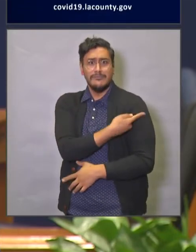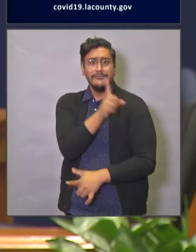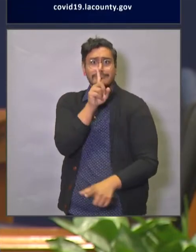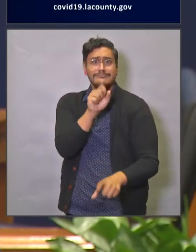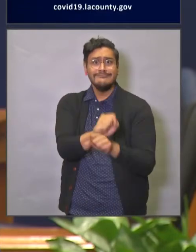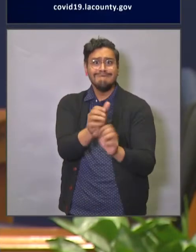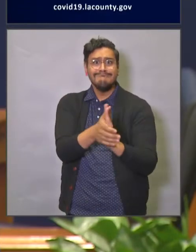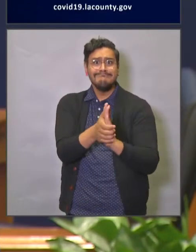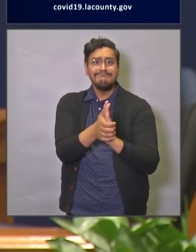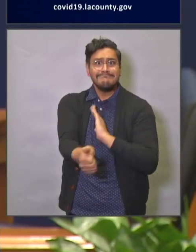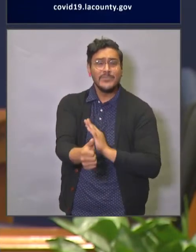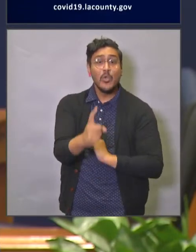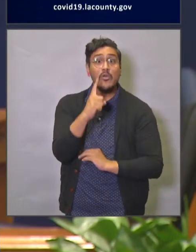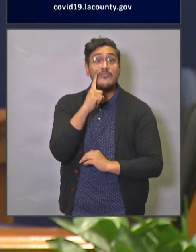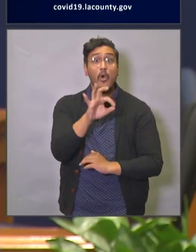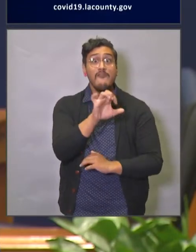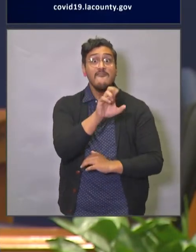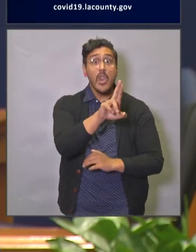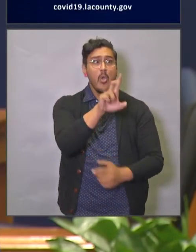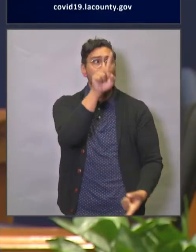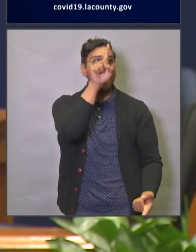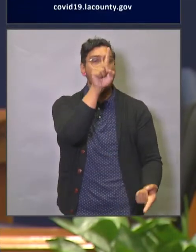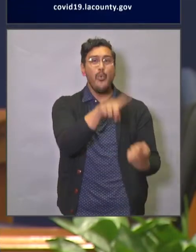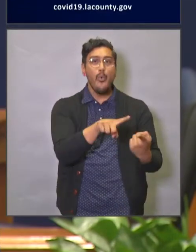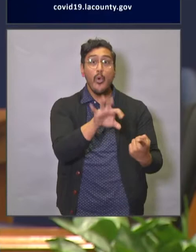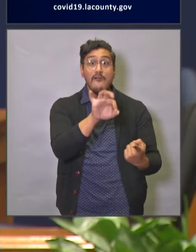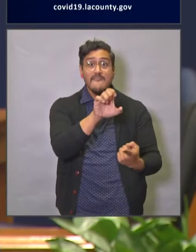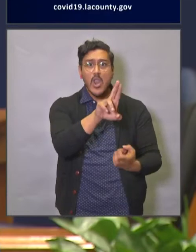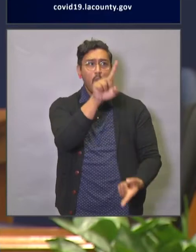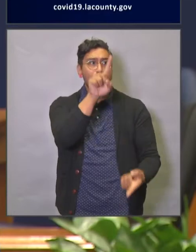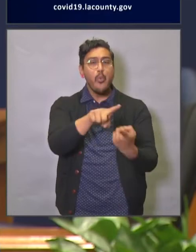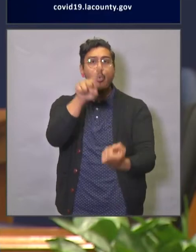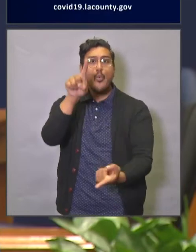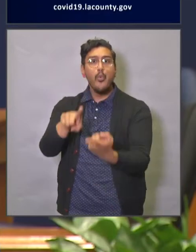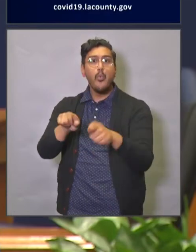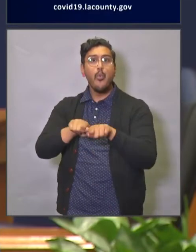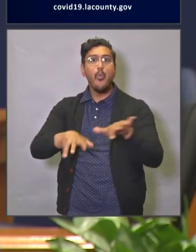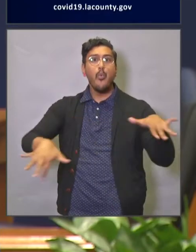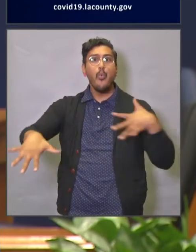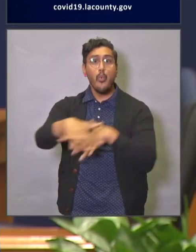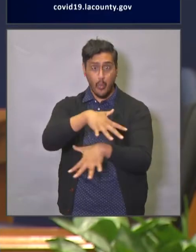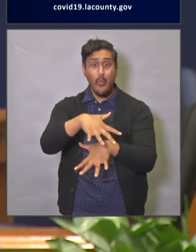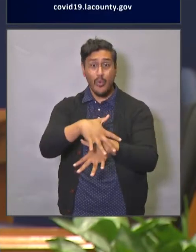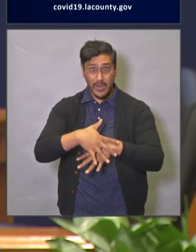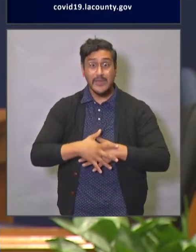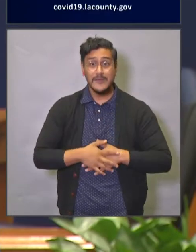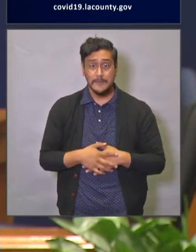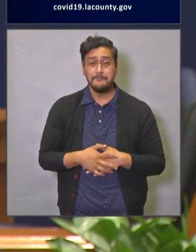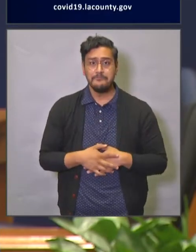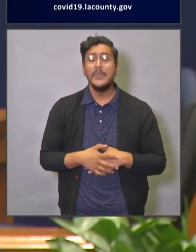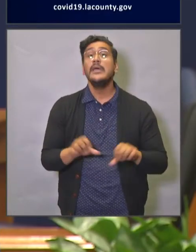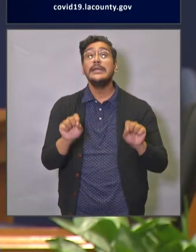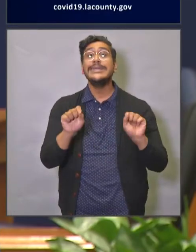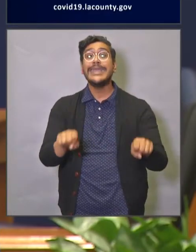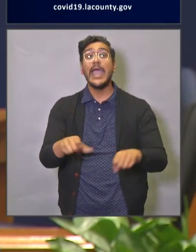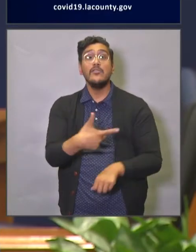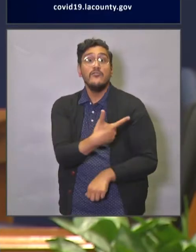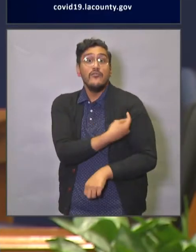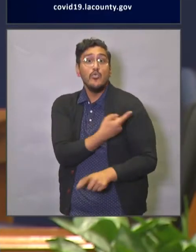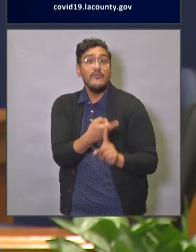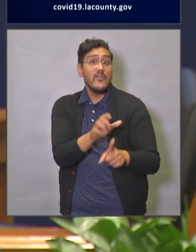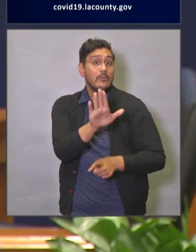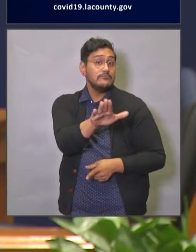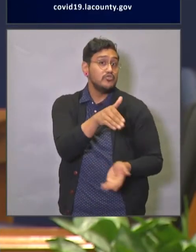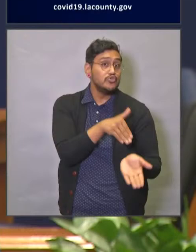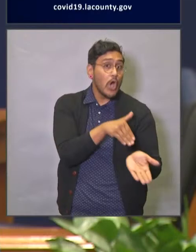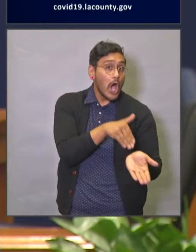effective at reducing the rate of transmission of influenza throughout the flu season. You can get a vaccine at your provider,